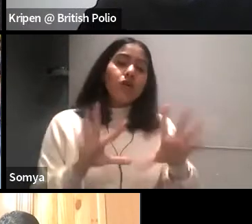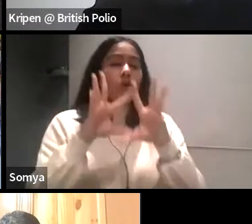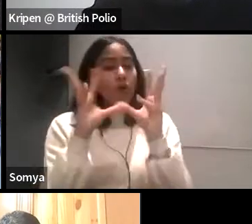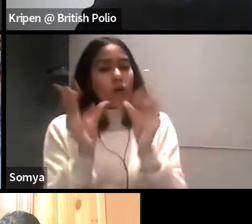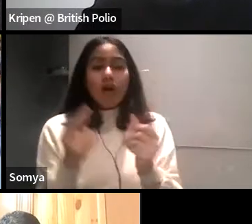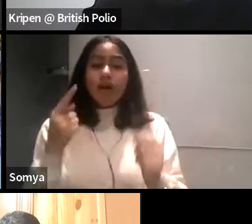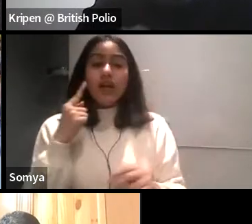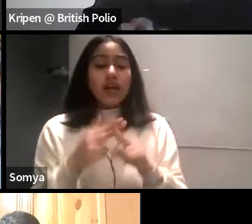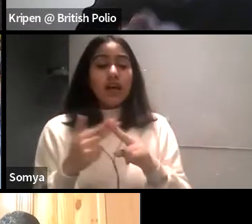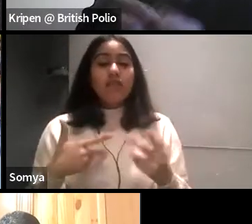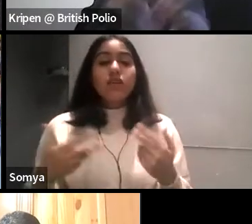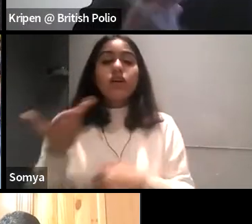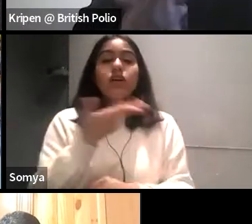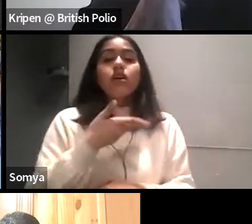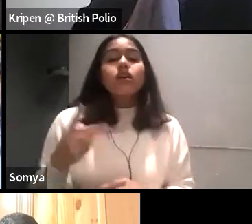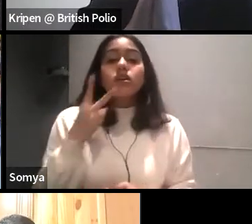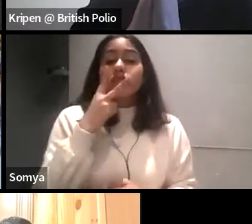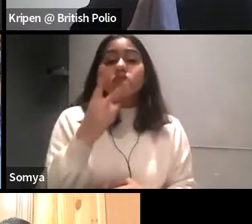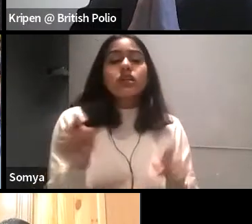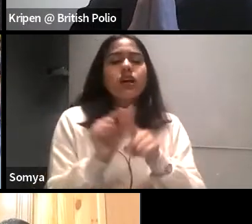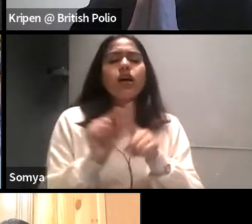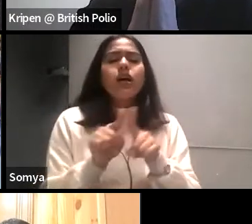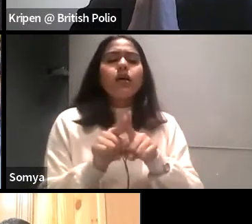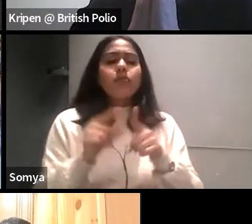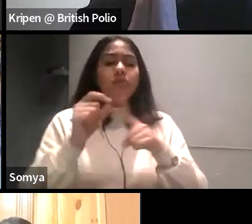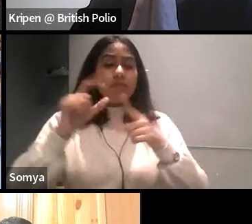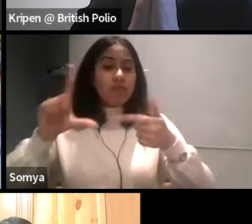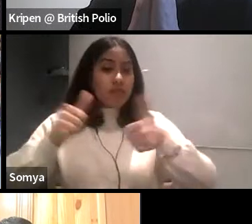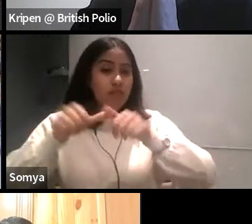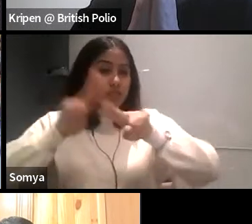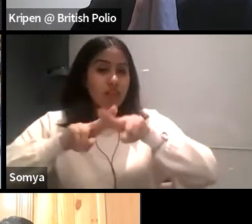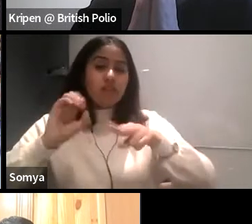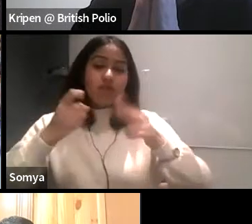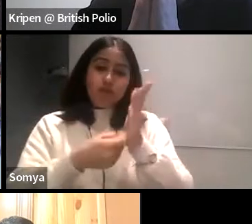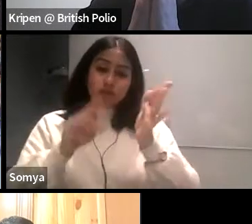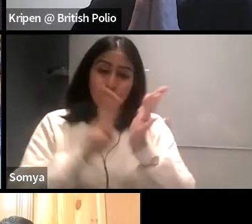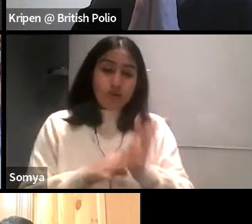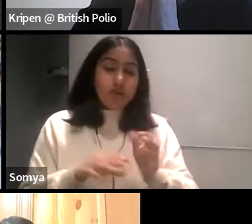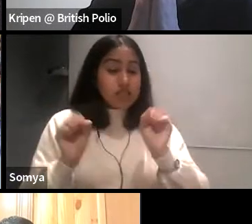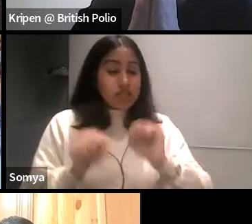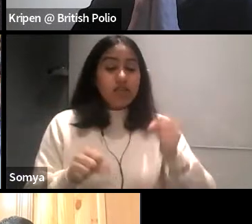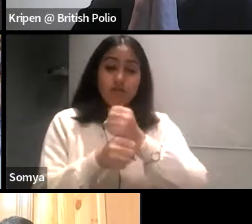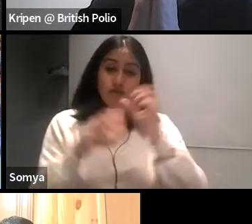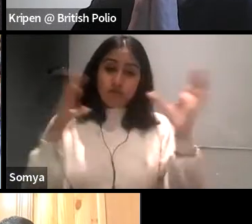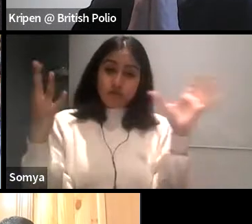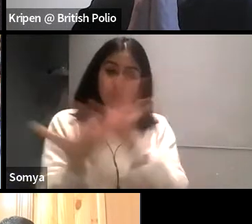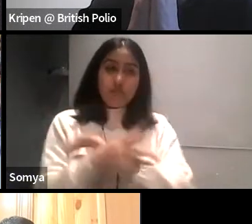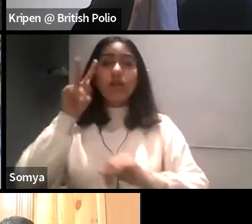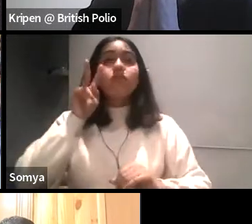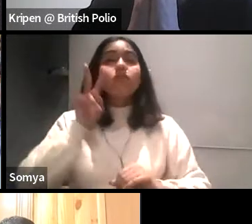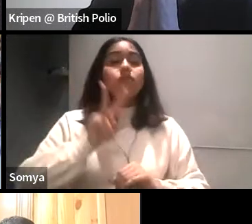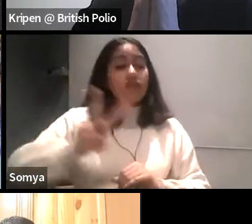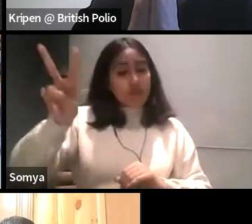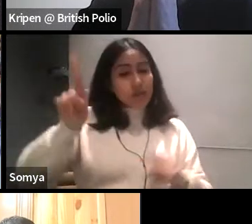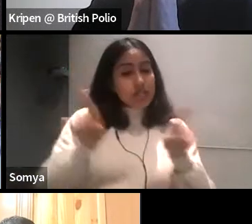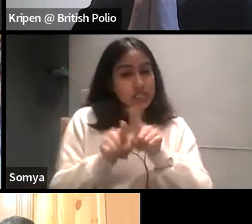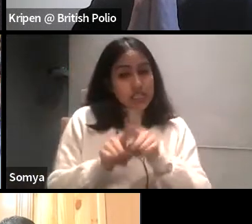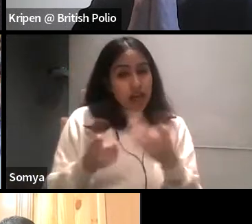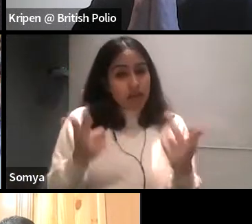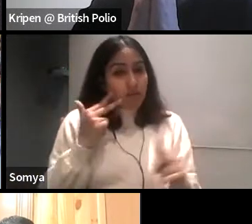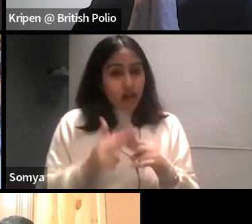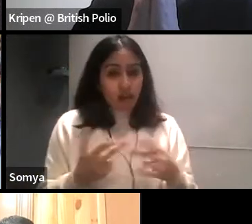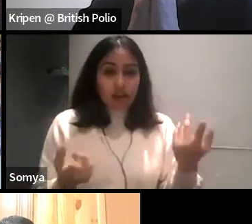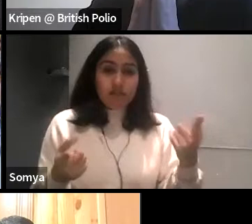we see the kind of platform, the discussions we had gives us a very global view of things, going